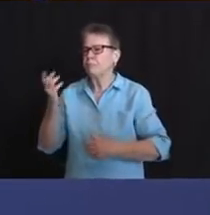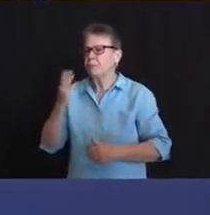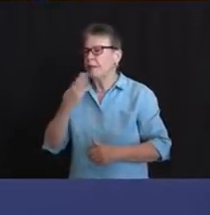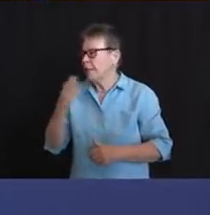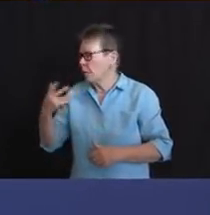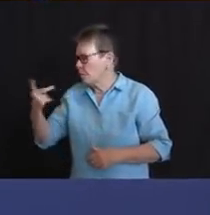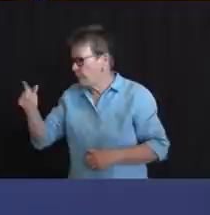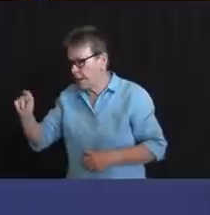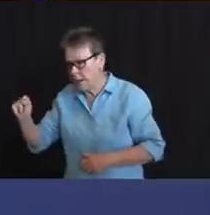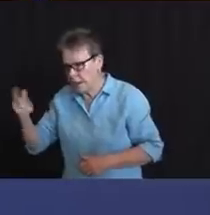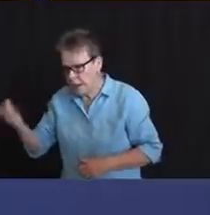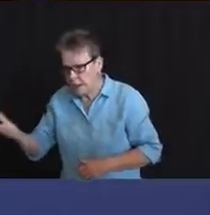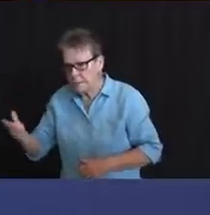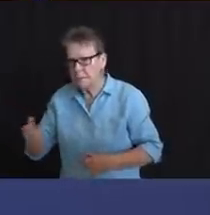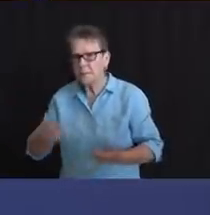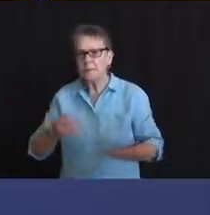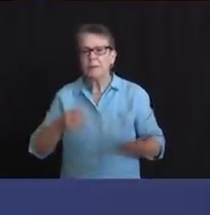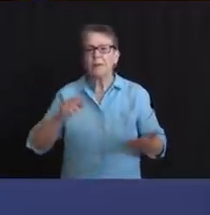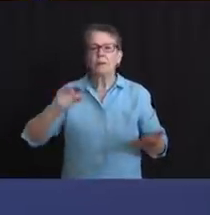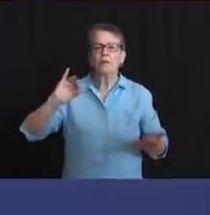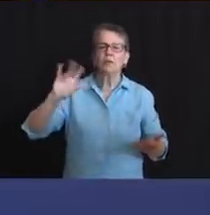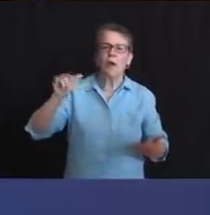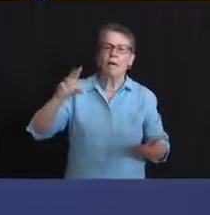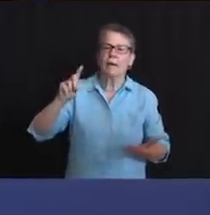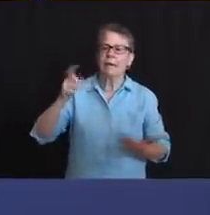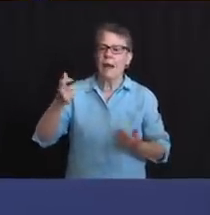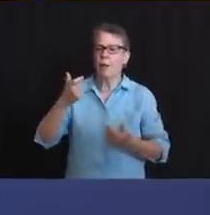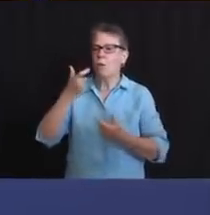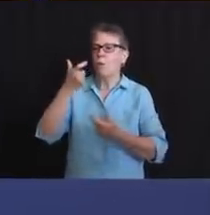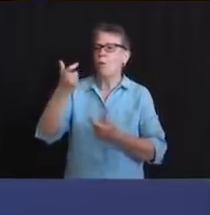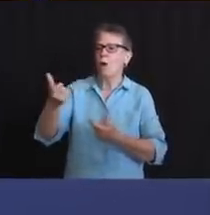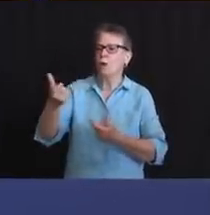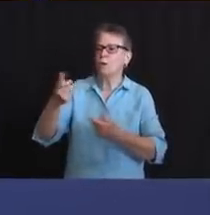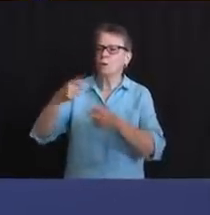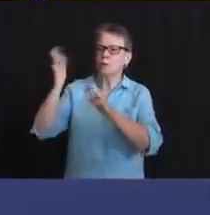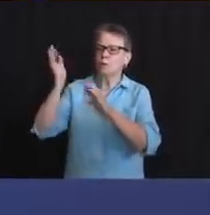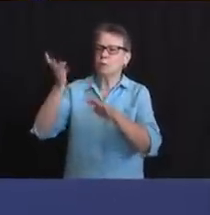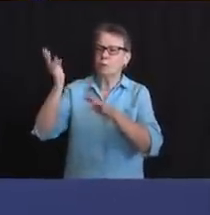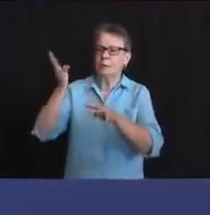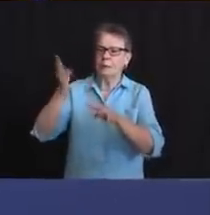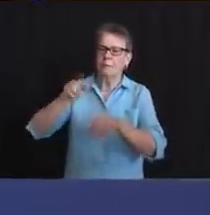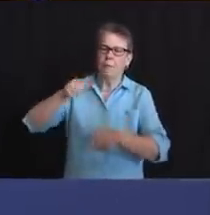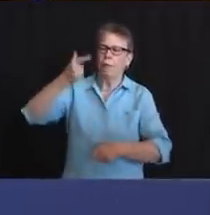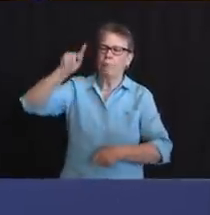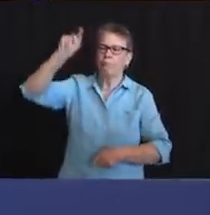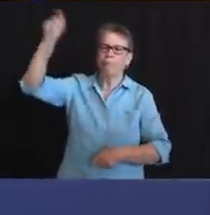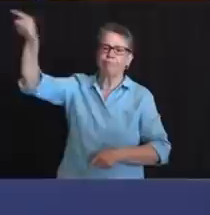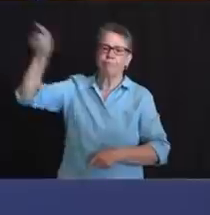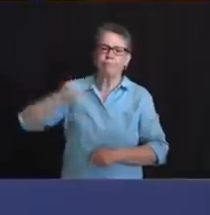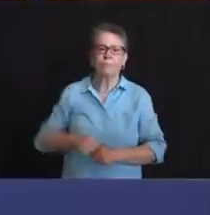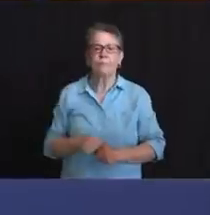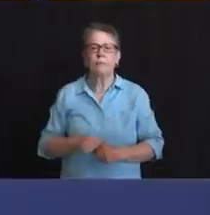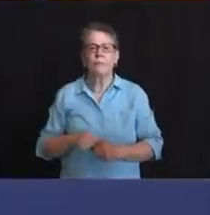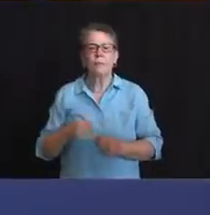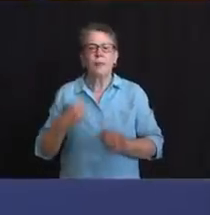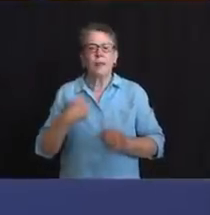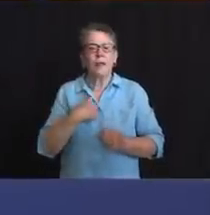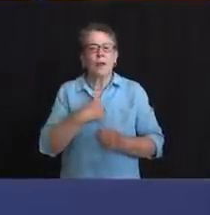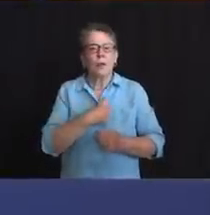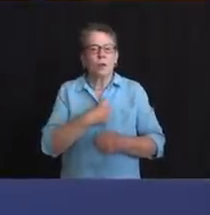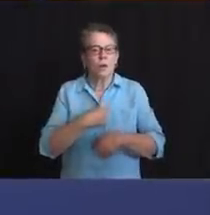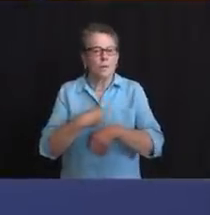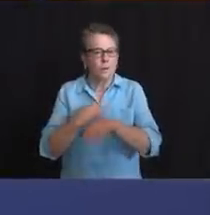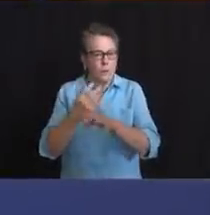Martel, Mahan, Cast of Thousands, thank you all. Again, we'll be with you virtually tomorrow, in person Wednesday at